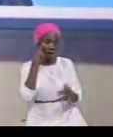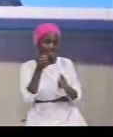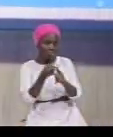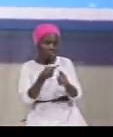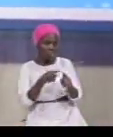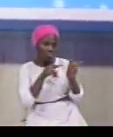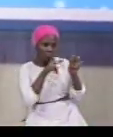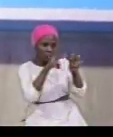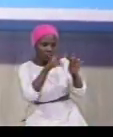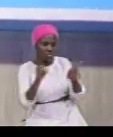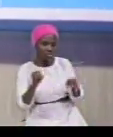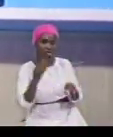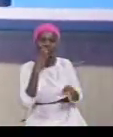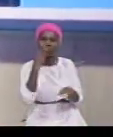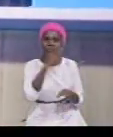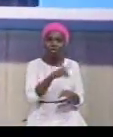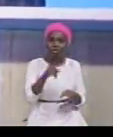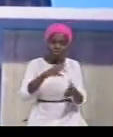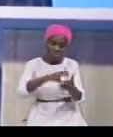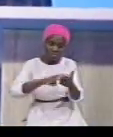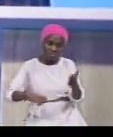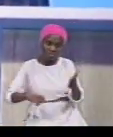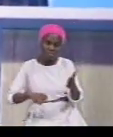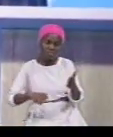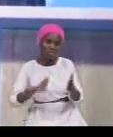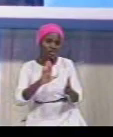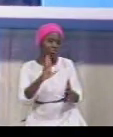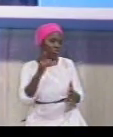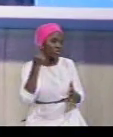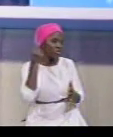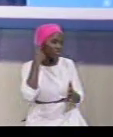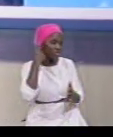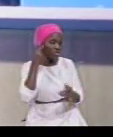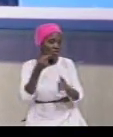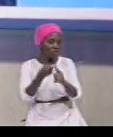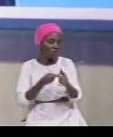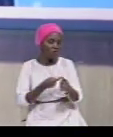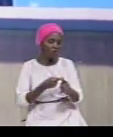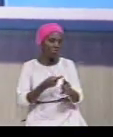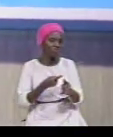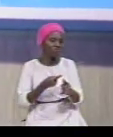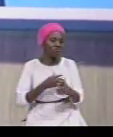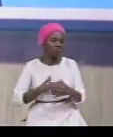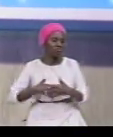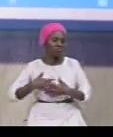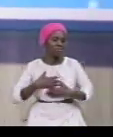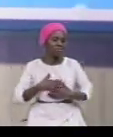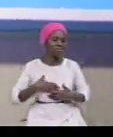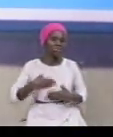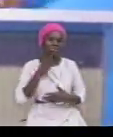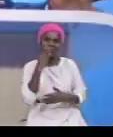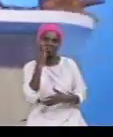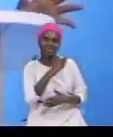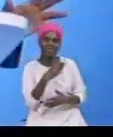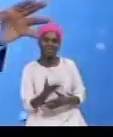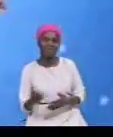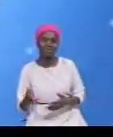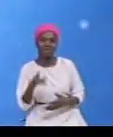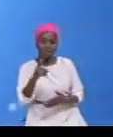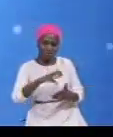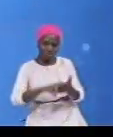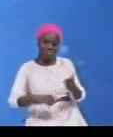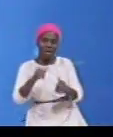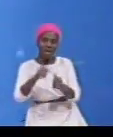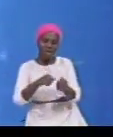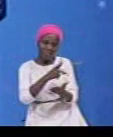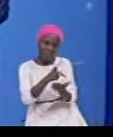your ears from enjoying, taking pleasure in evil things. So remove every part of your